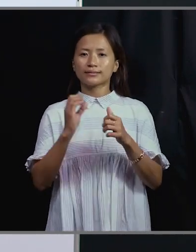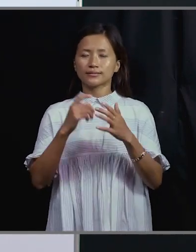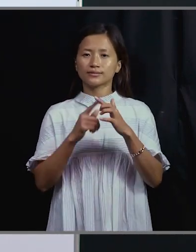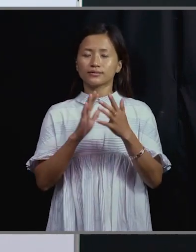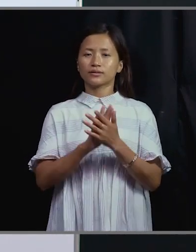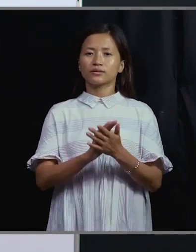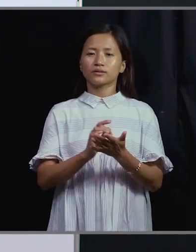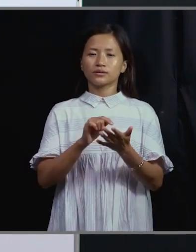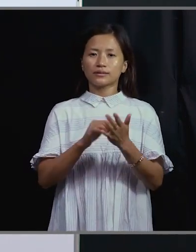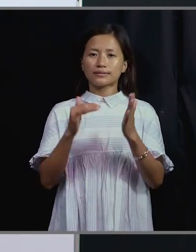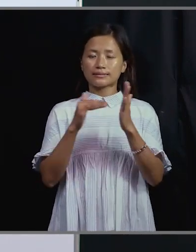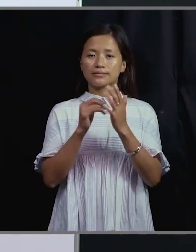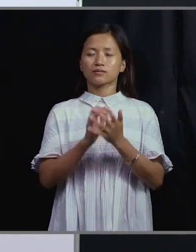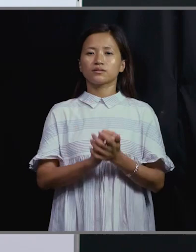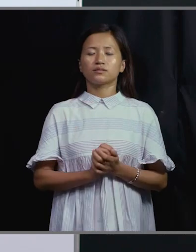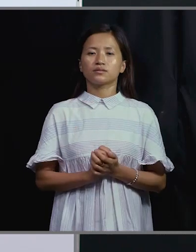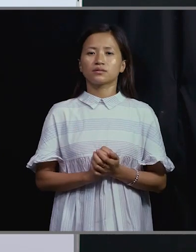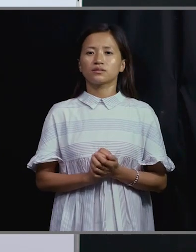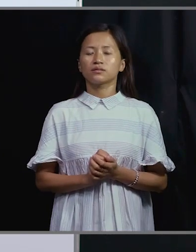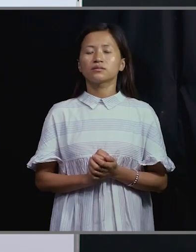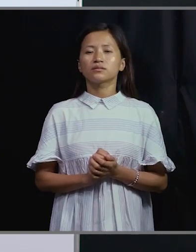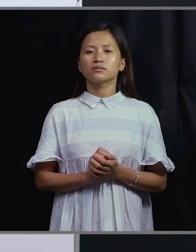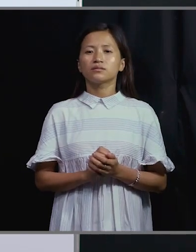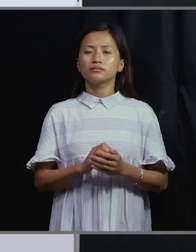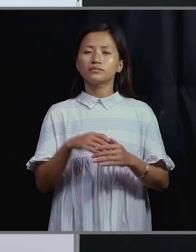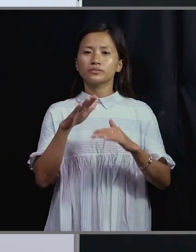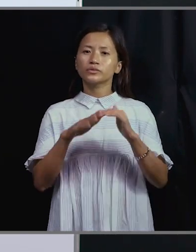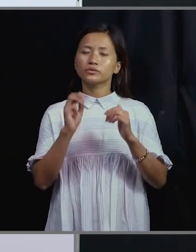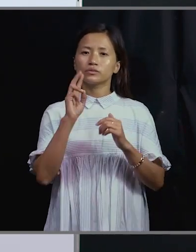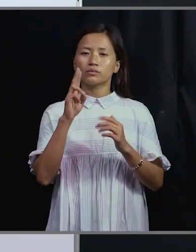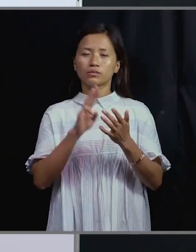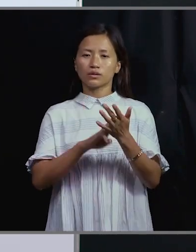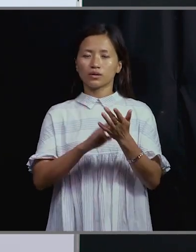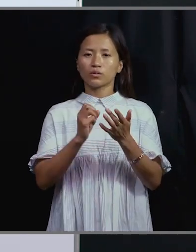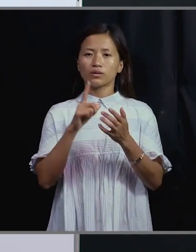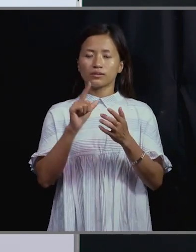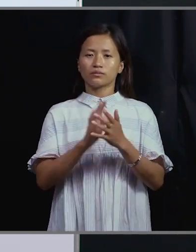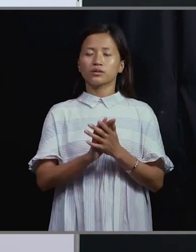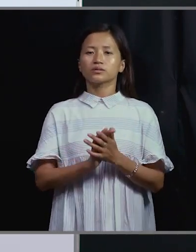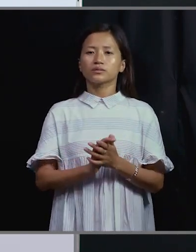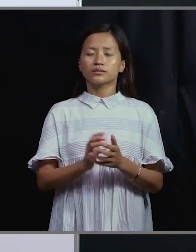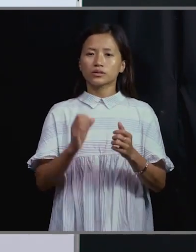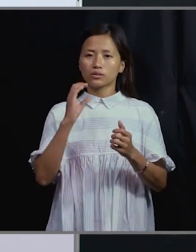another active metal like zinc, then two molecules of this chloroethane